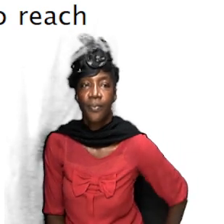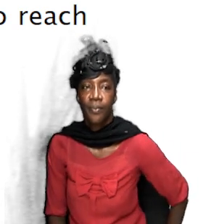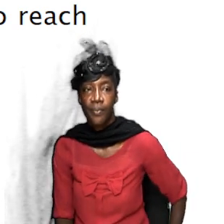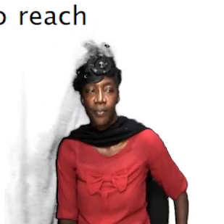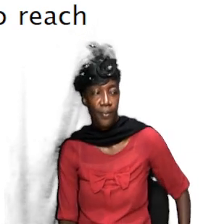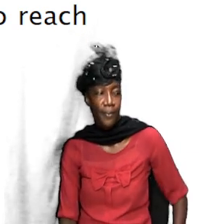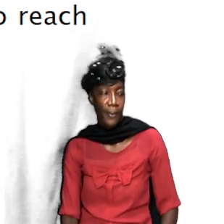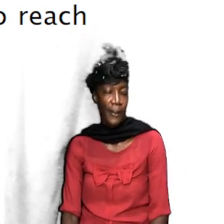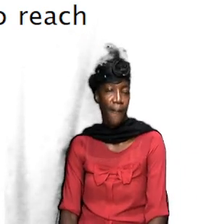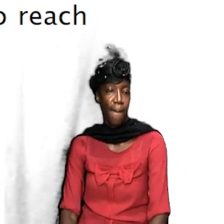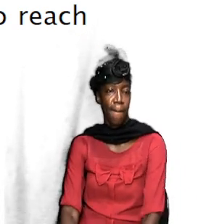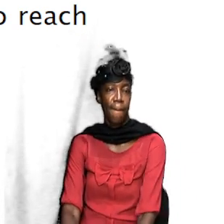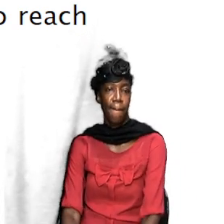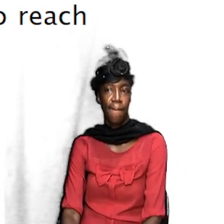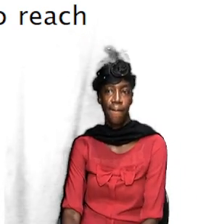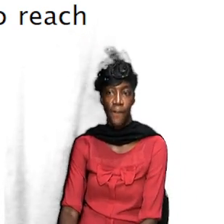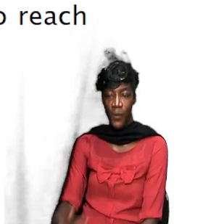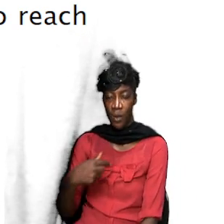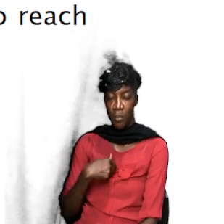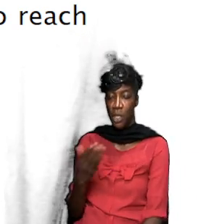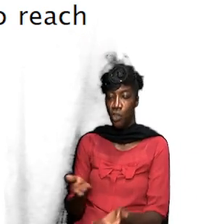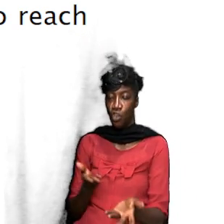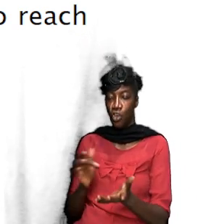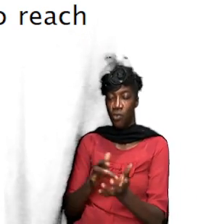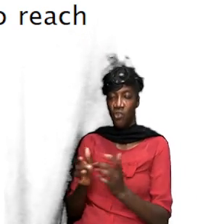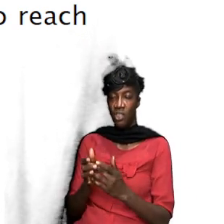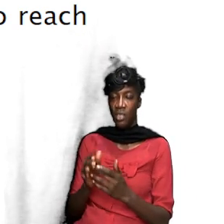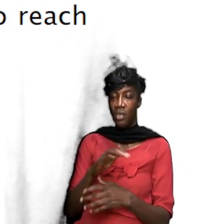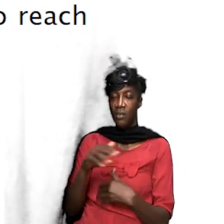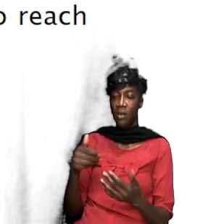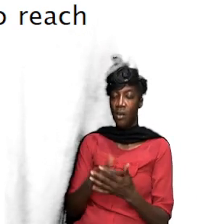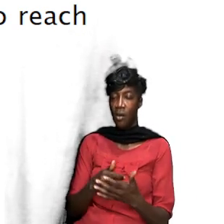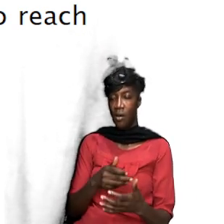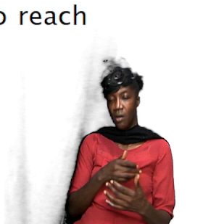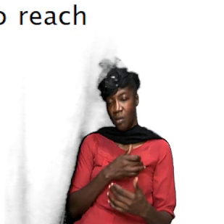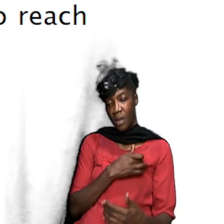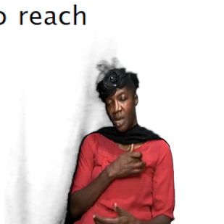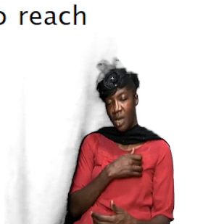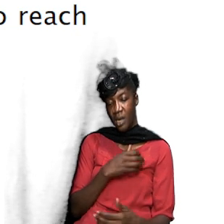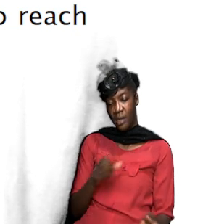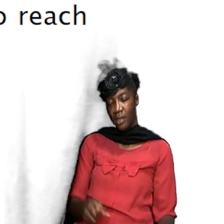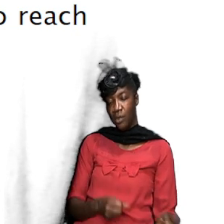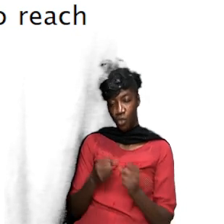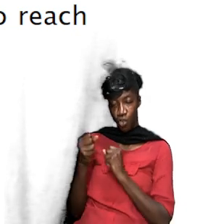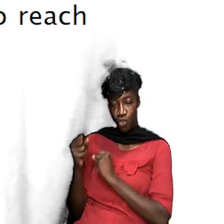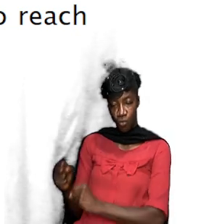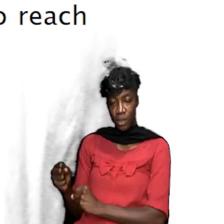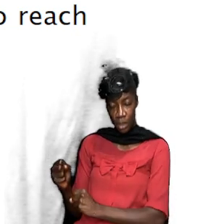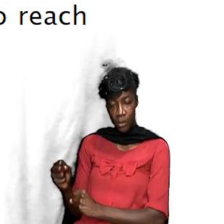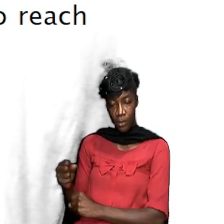Jesus with all my heart and with all my strength